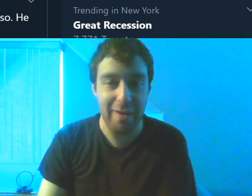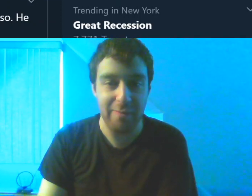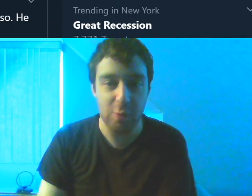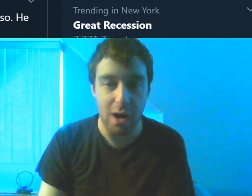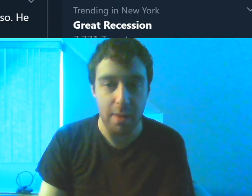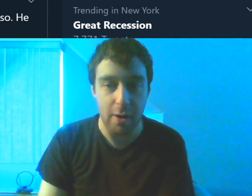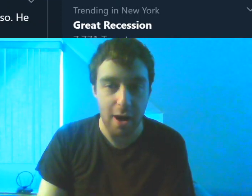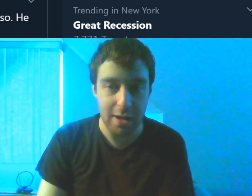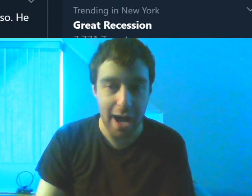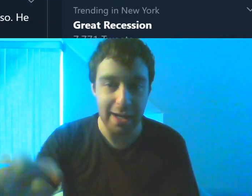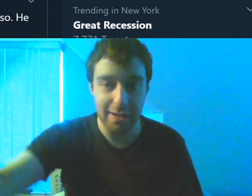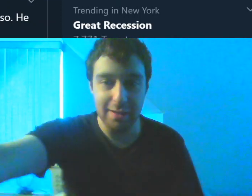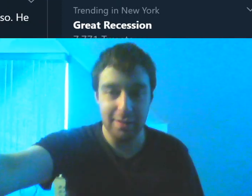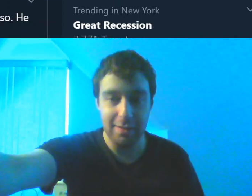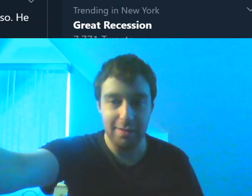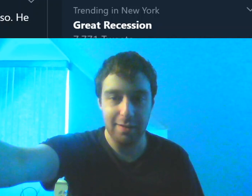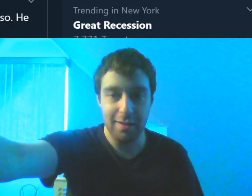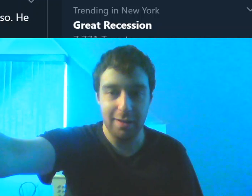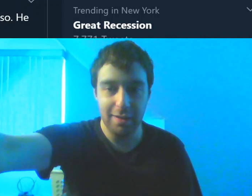went away from Cuomo, okay?